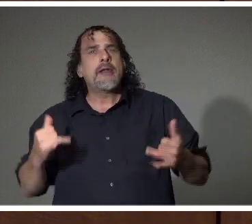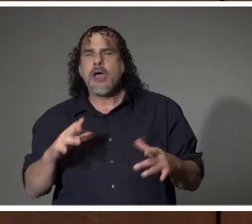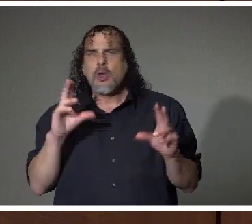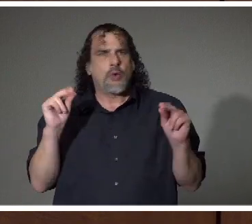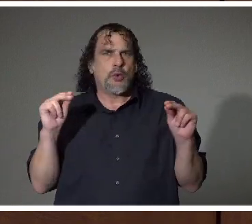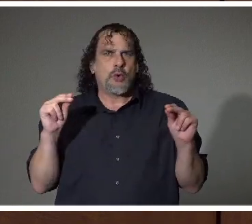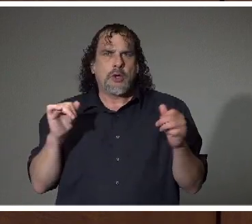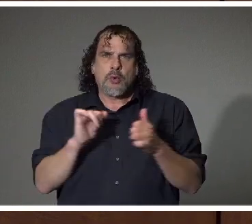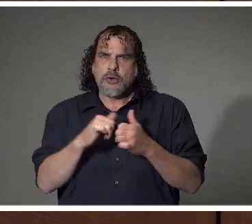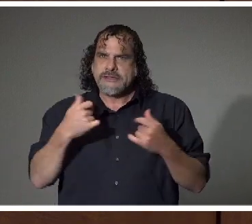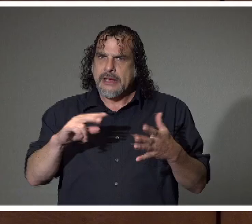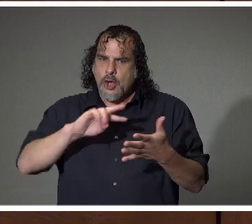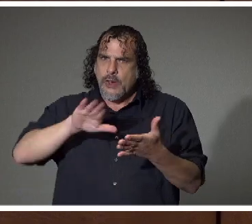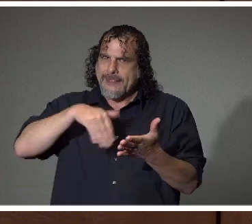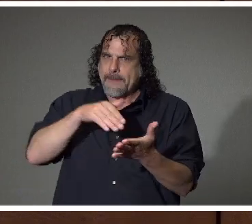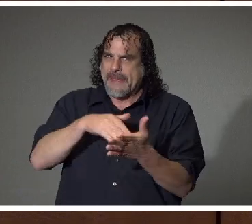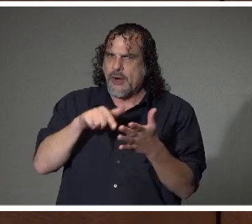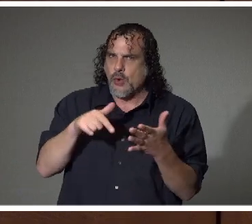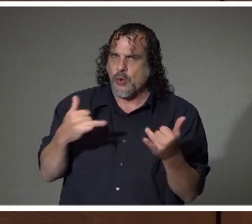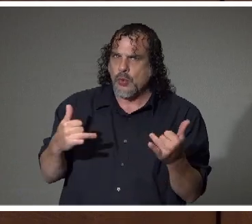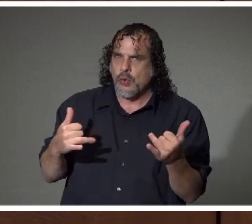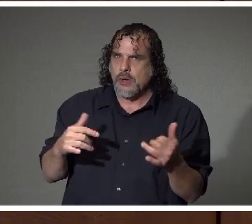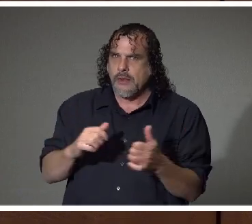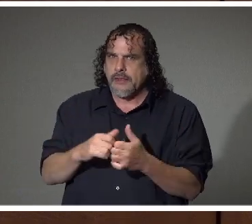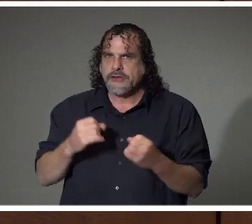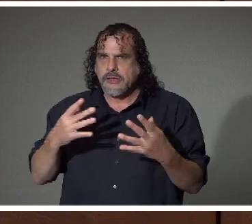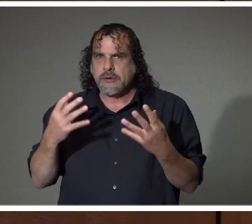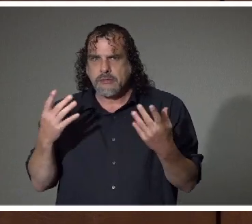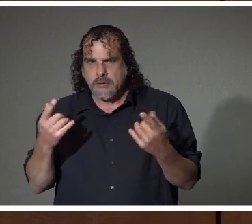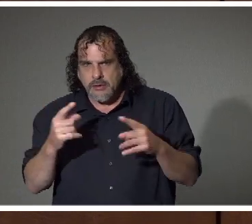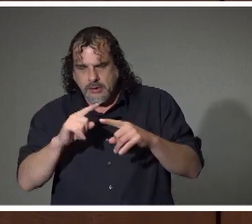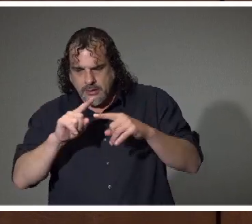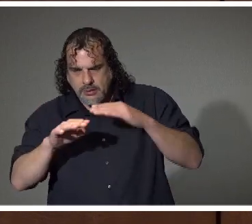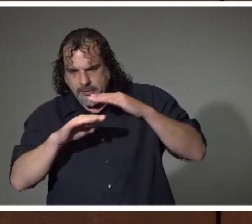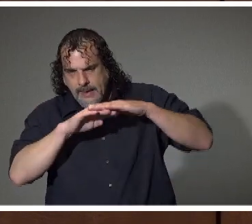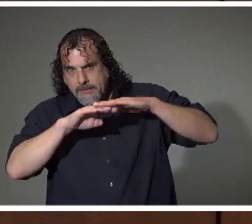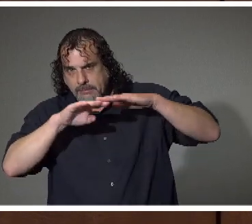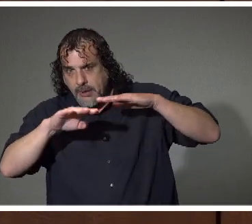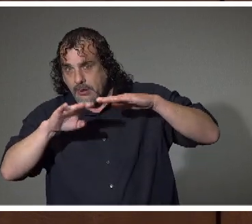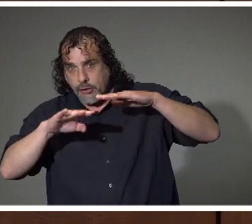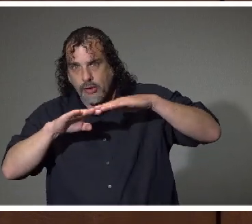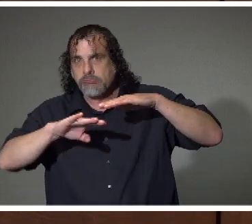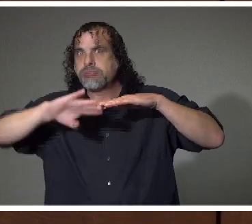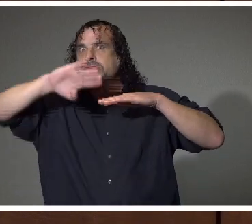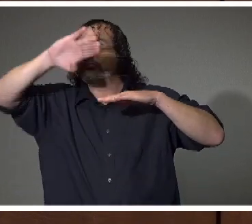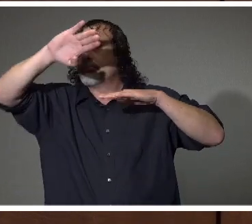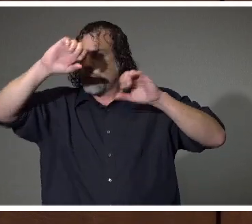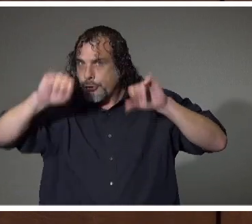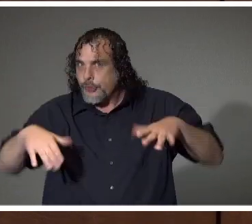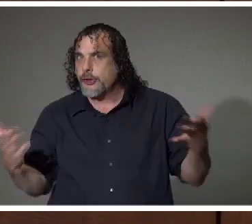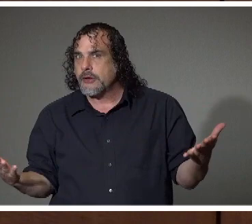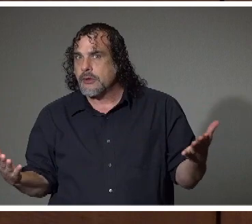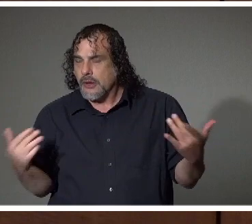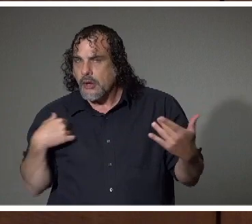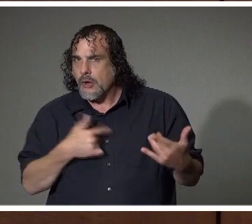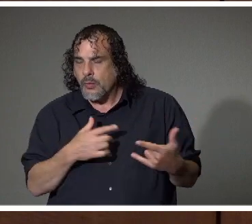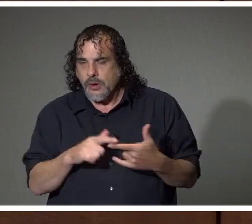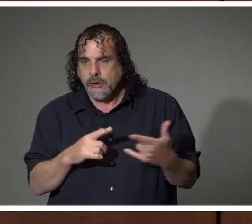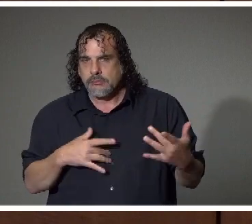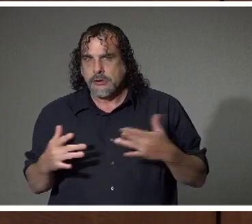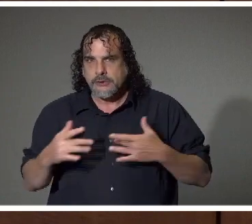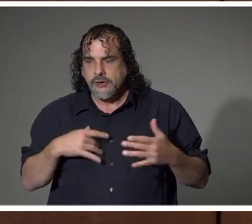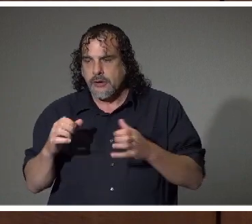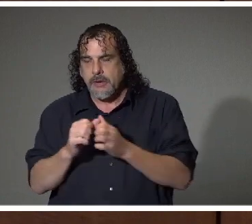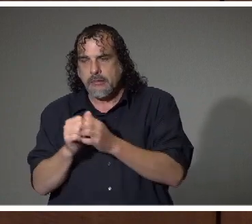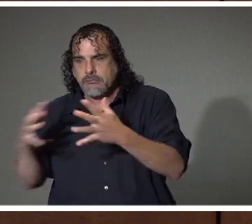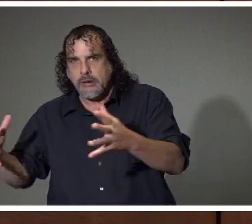meat of the plateau, right? So there's still a lot of cases going on. It certainly could rebound. We are very, very concerned about outbreaks in settings